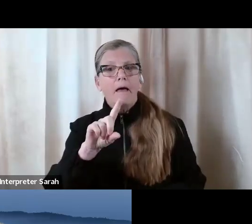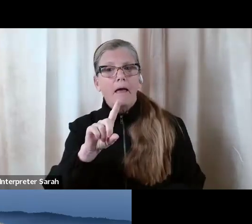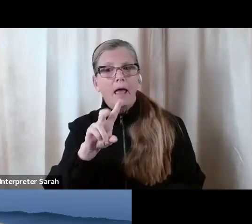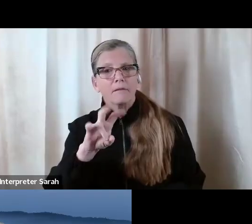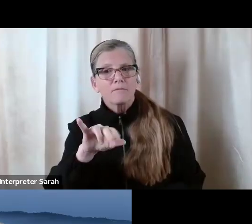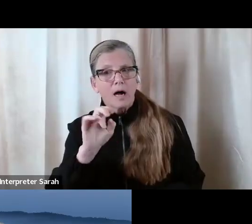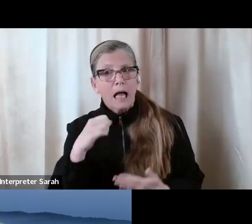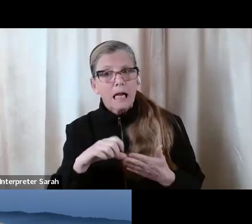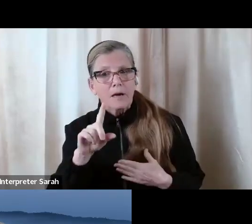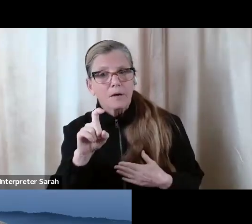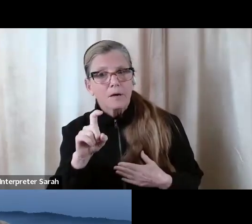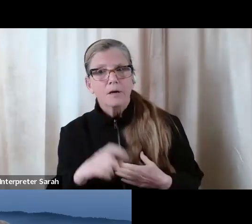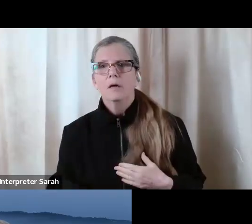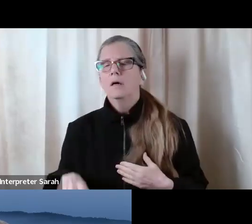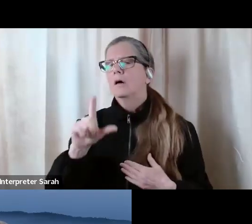So in the decision,